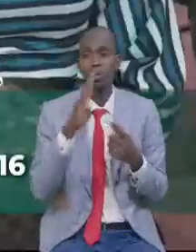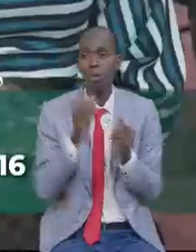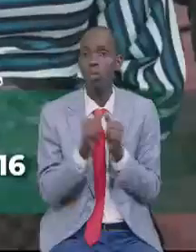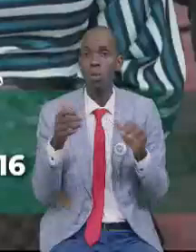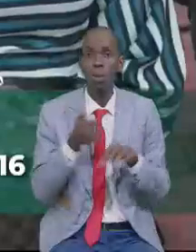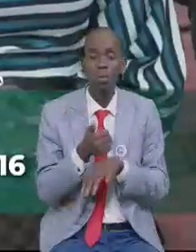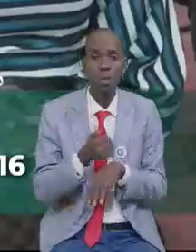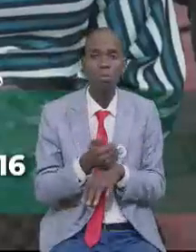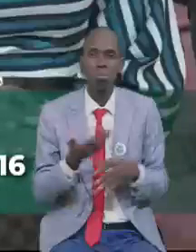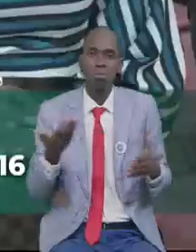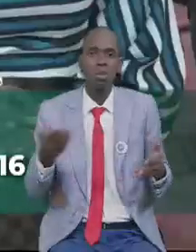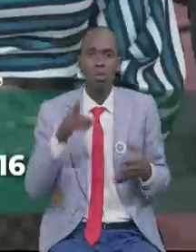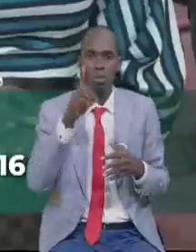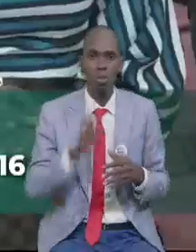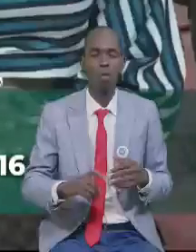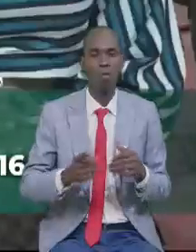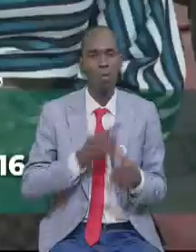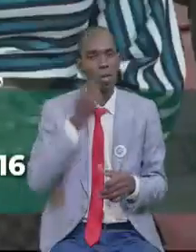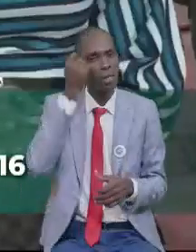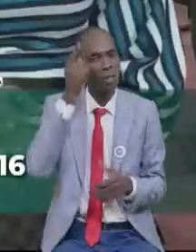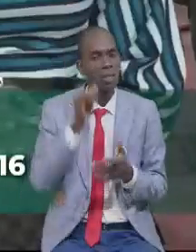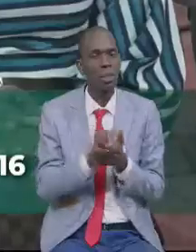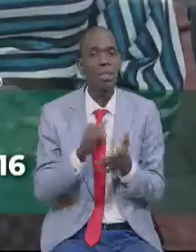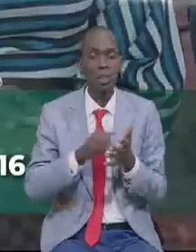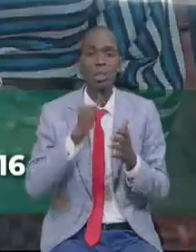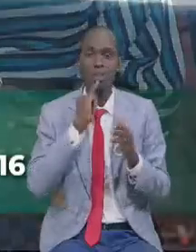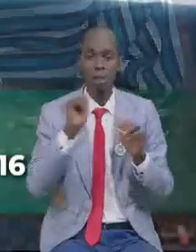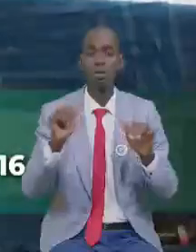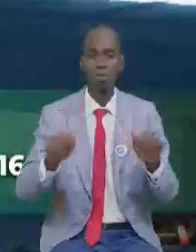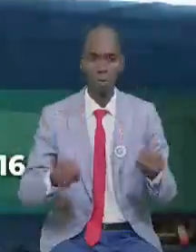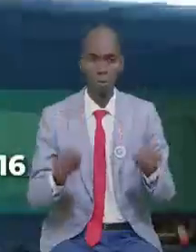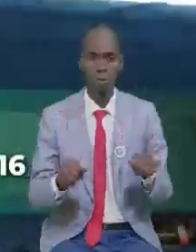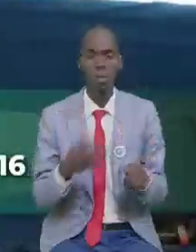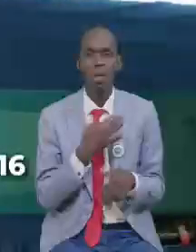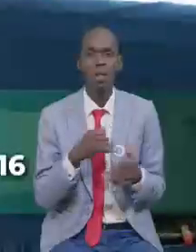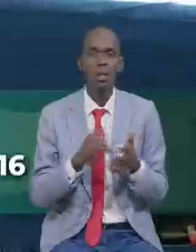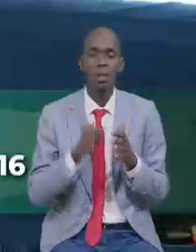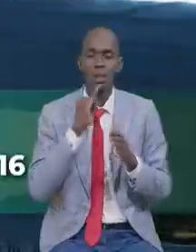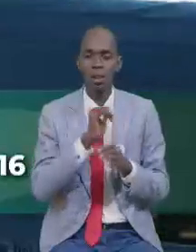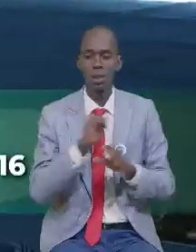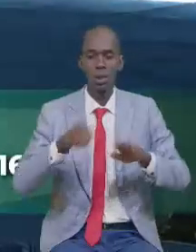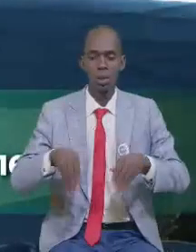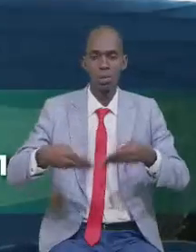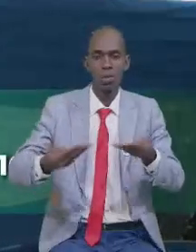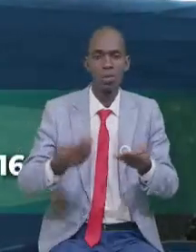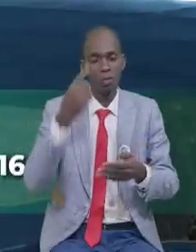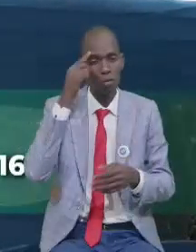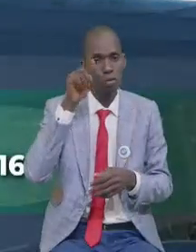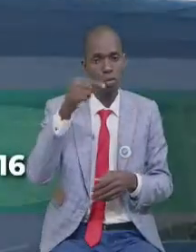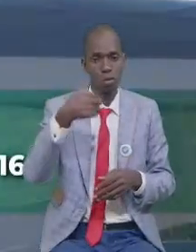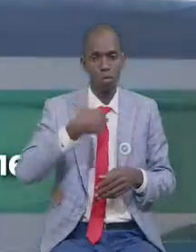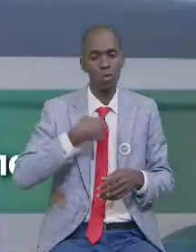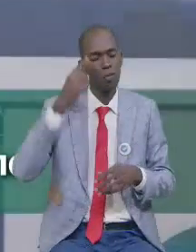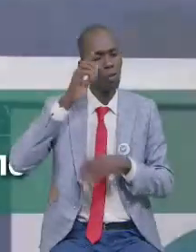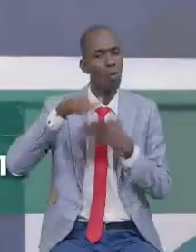at least understand it's a possibility and it's a provision for you and for me and for all the sons and